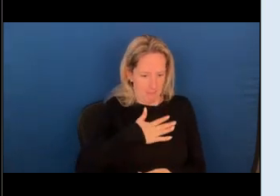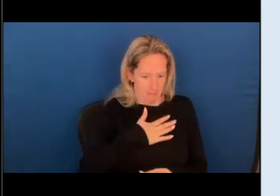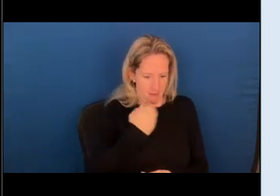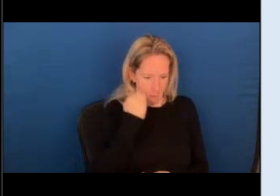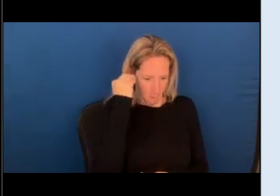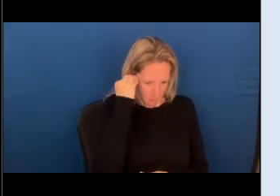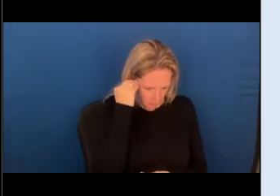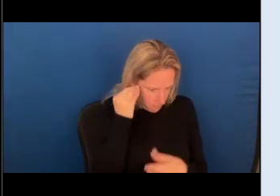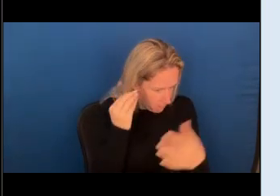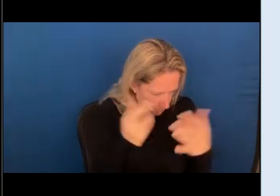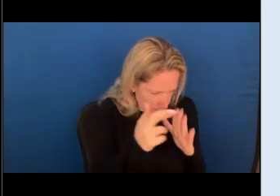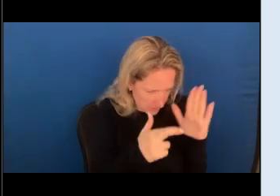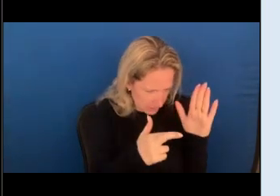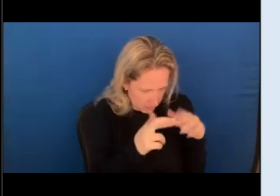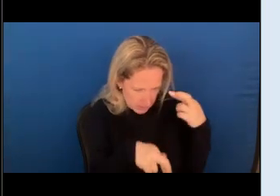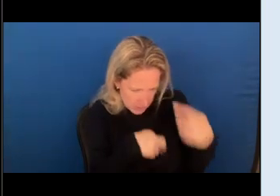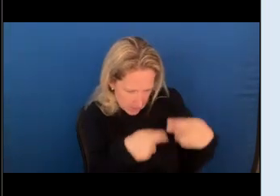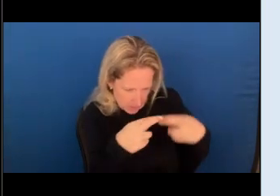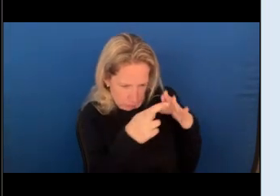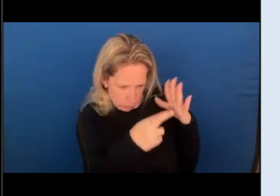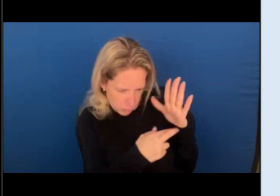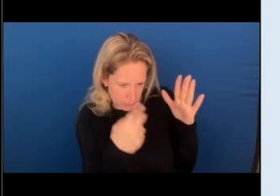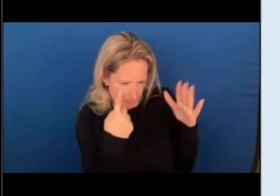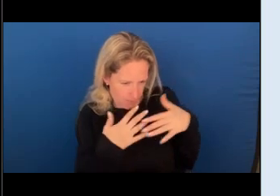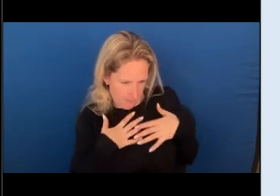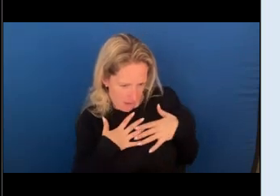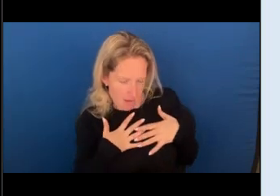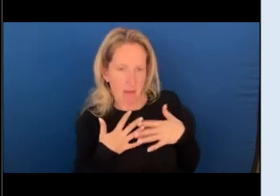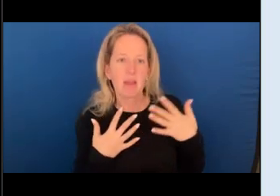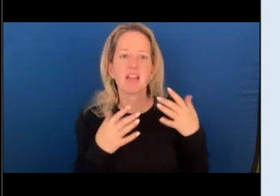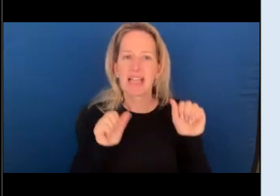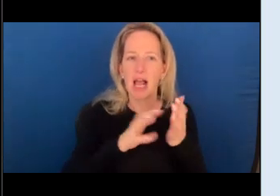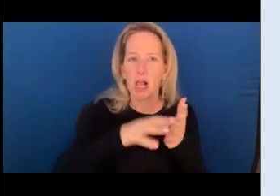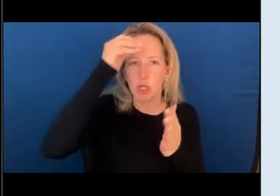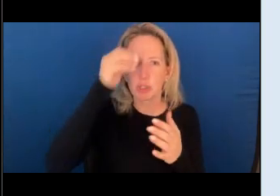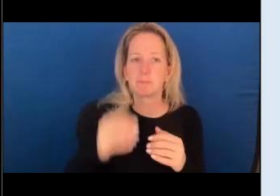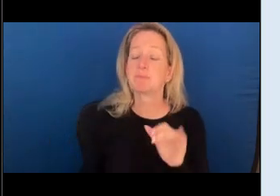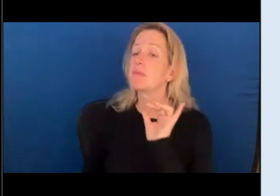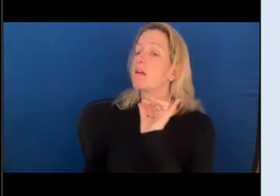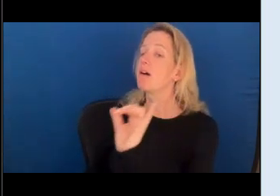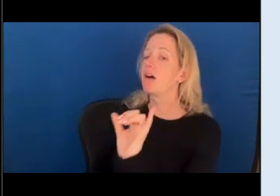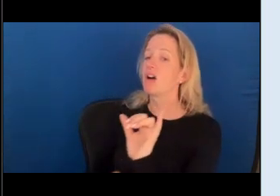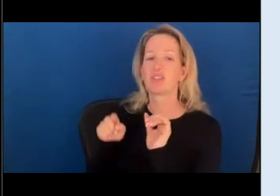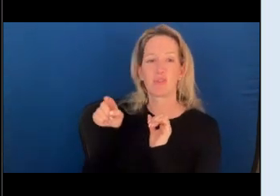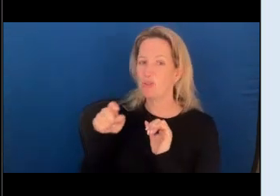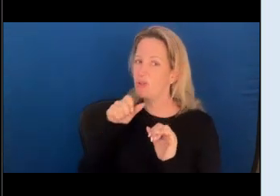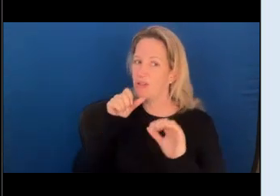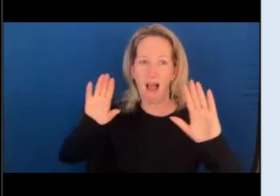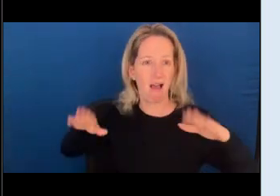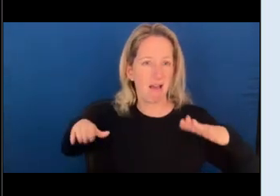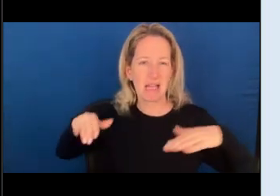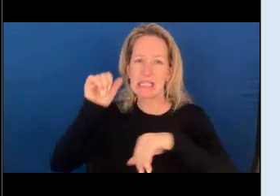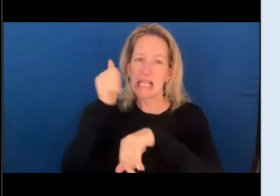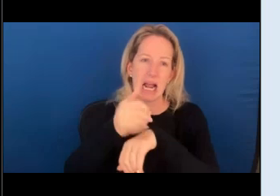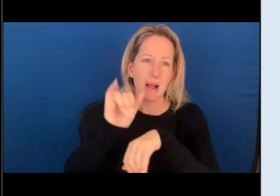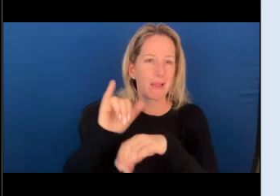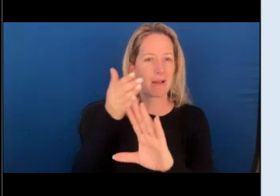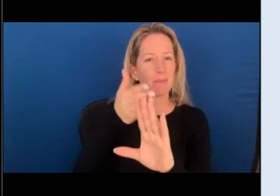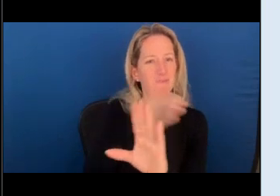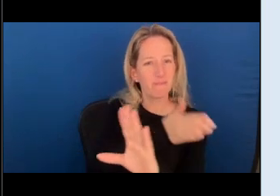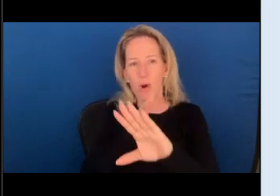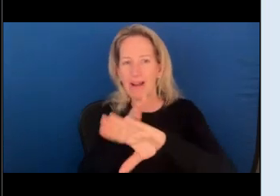contamination. So you're not doing like a before or after where you've implemented some kind of campaign,